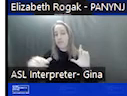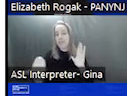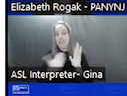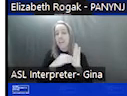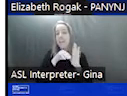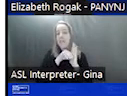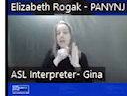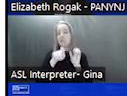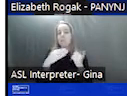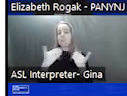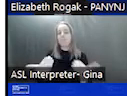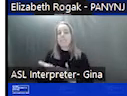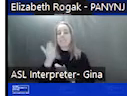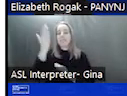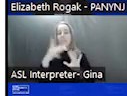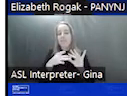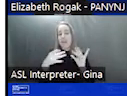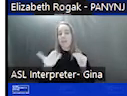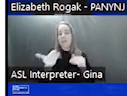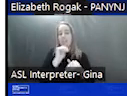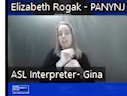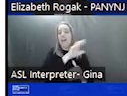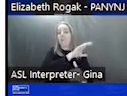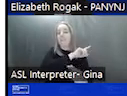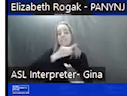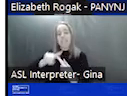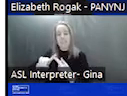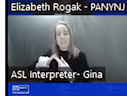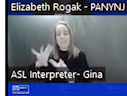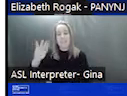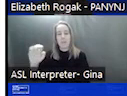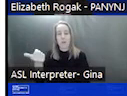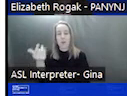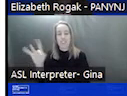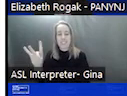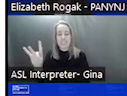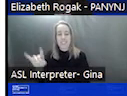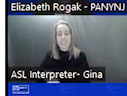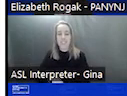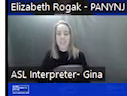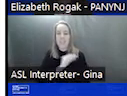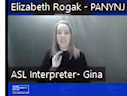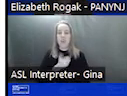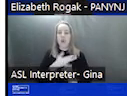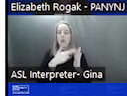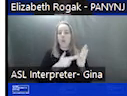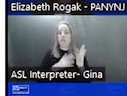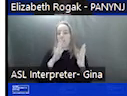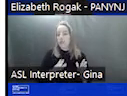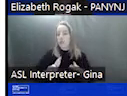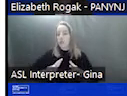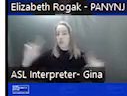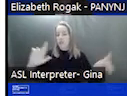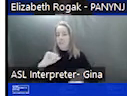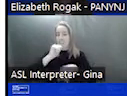this evening, as well as submitting the comments through the end of the comment period. And our registrars will pull up the next list of names for just a